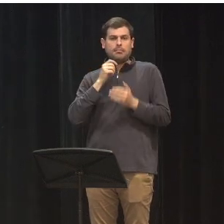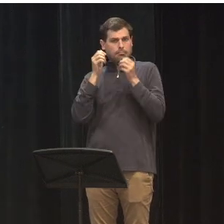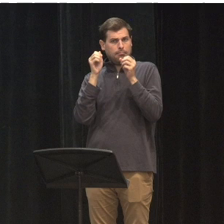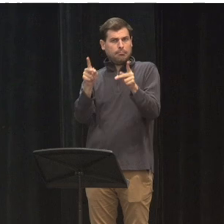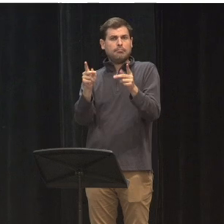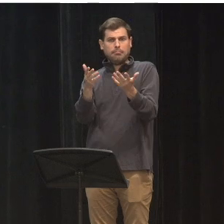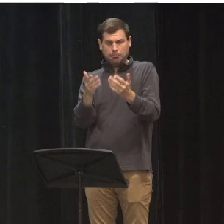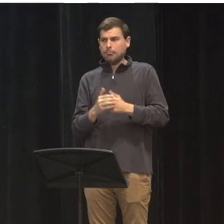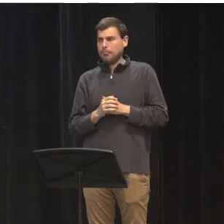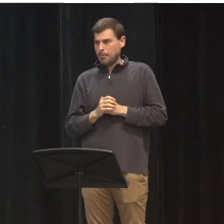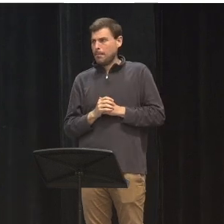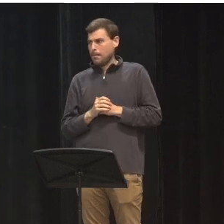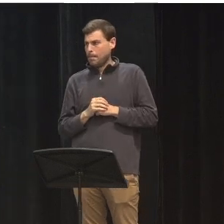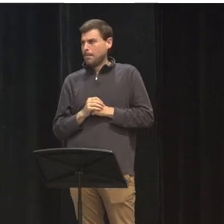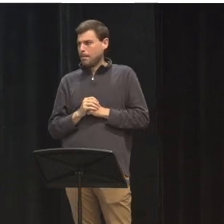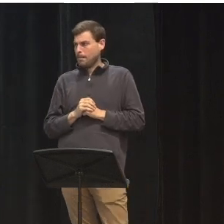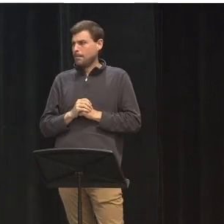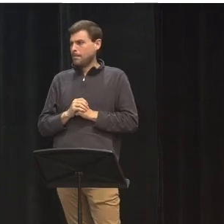announce yourself, please?